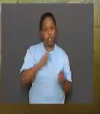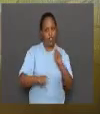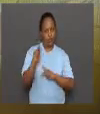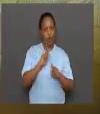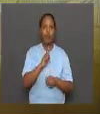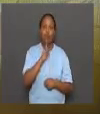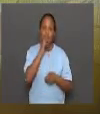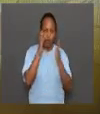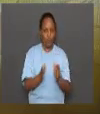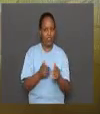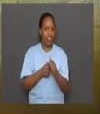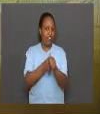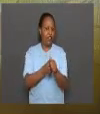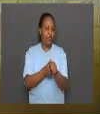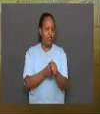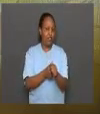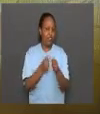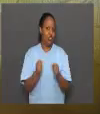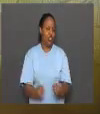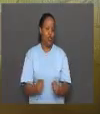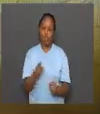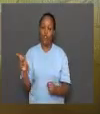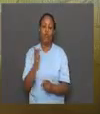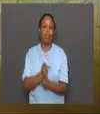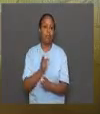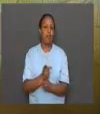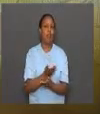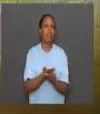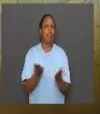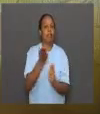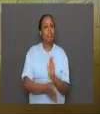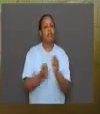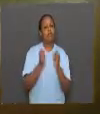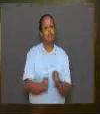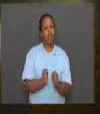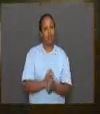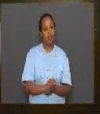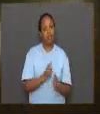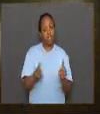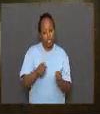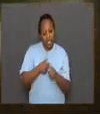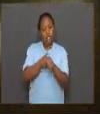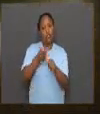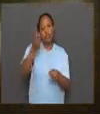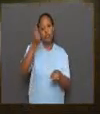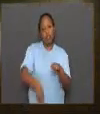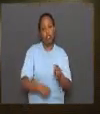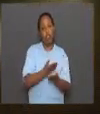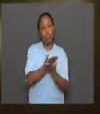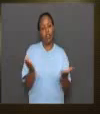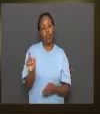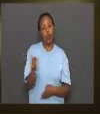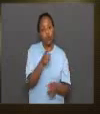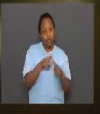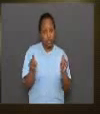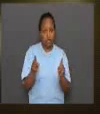are realistically able to live up to their expectations. If they are not possible